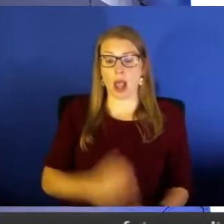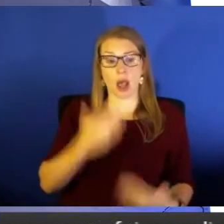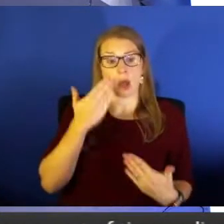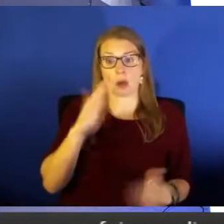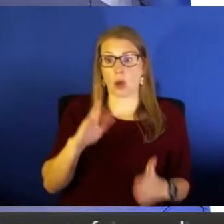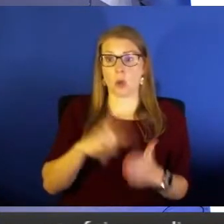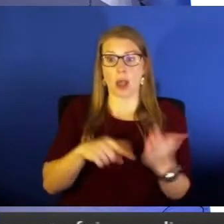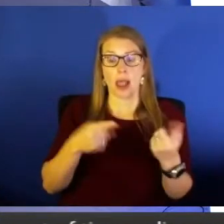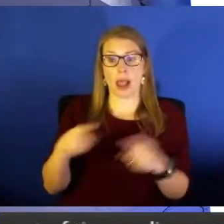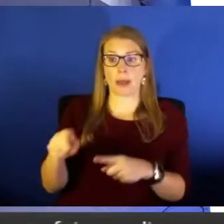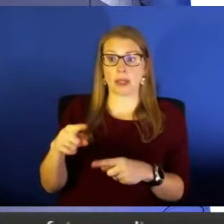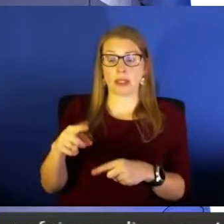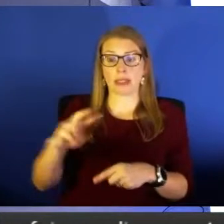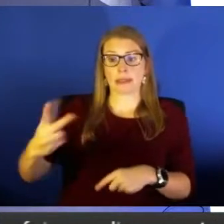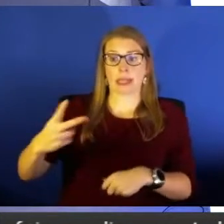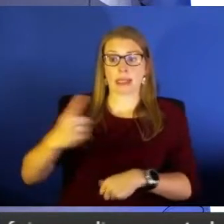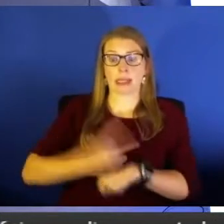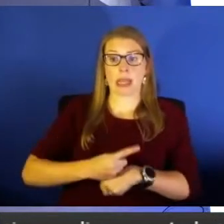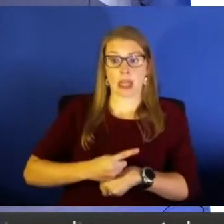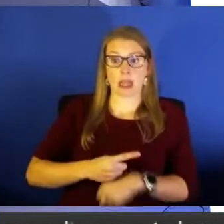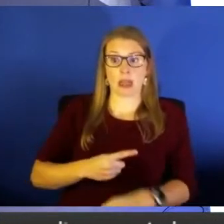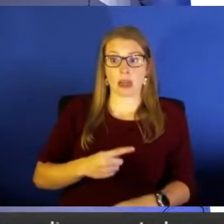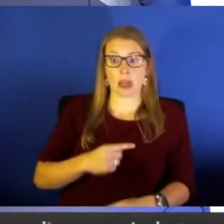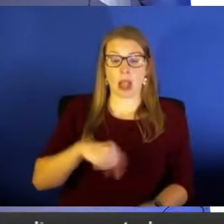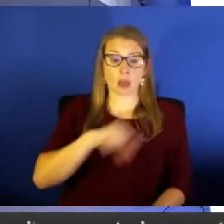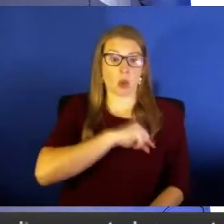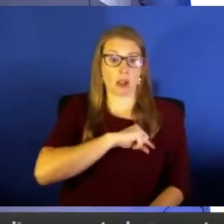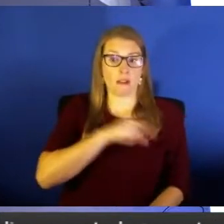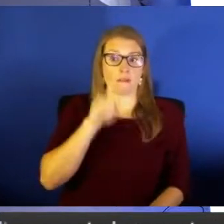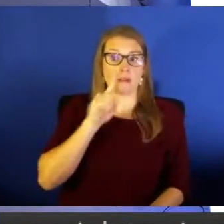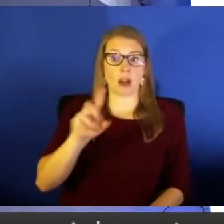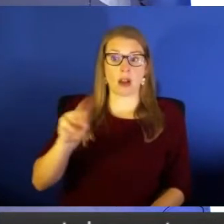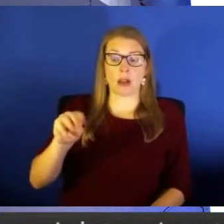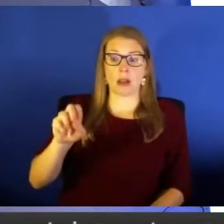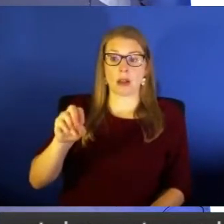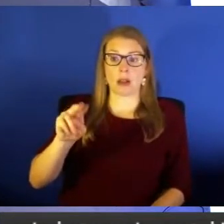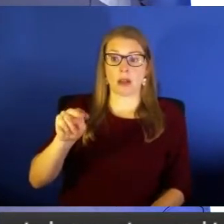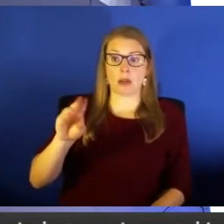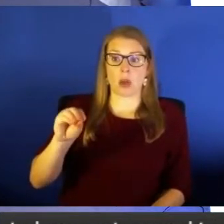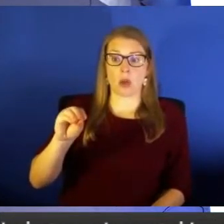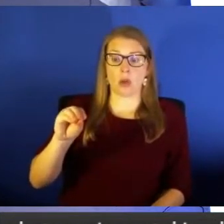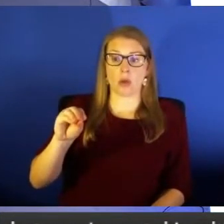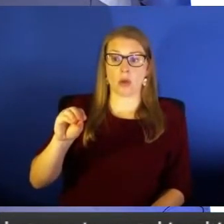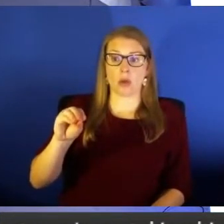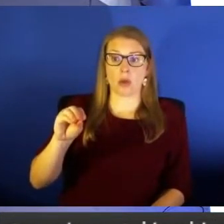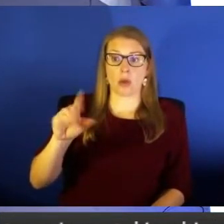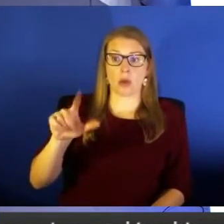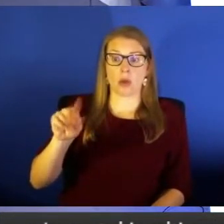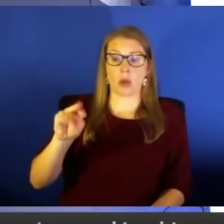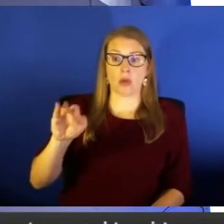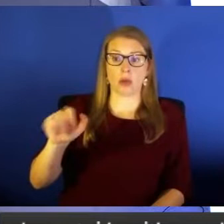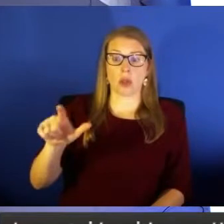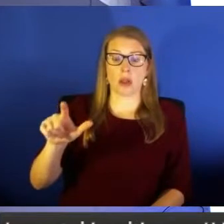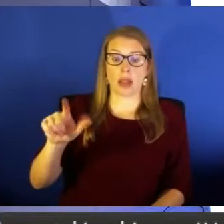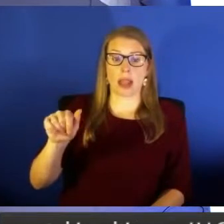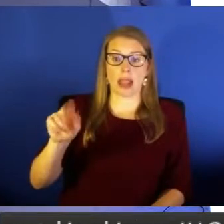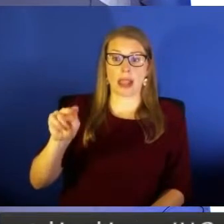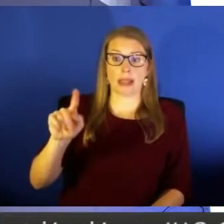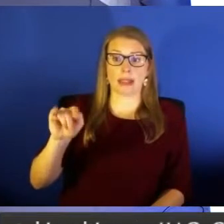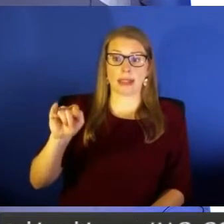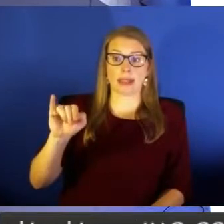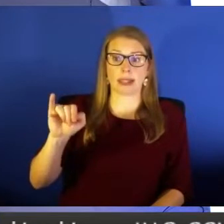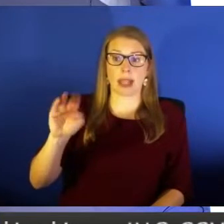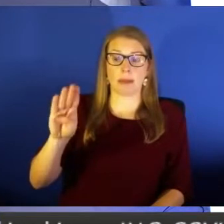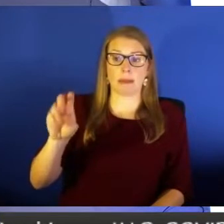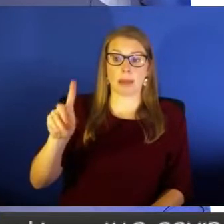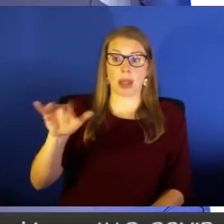on day 2, I was qualified for the monoclonal antibody infusion because I'm at risk. So I wouldn't have hated to see what would happen